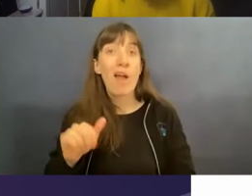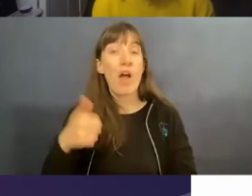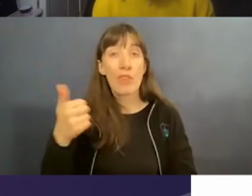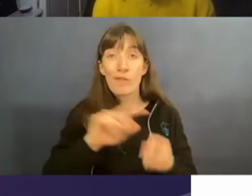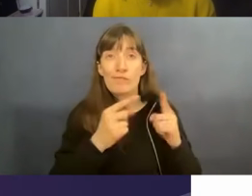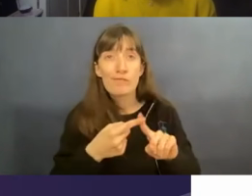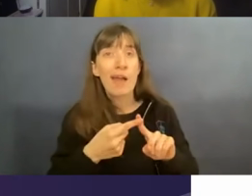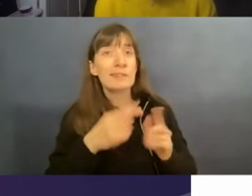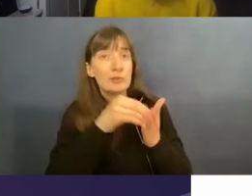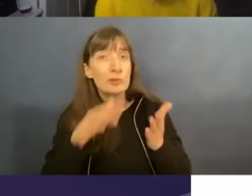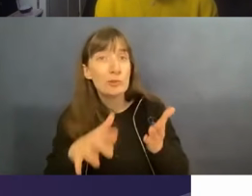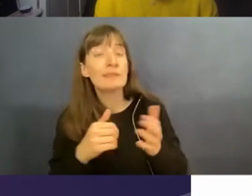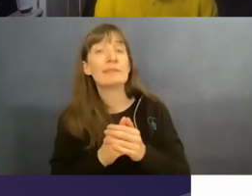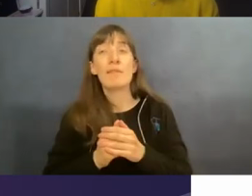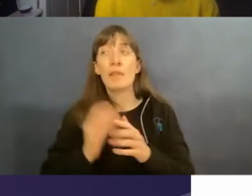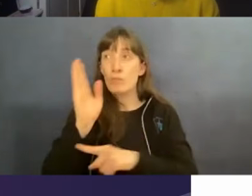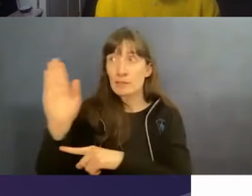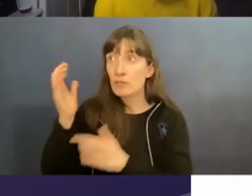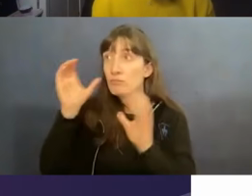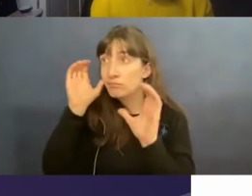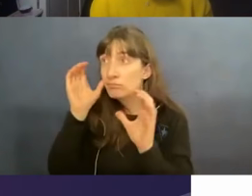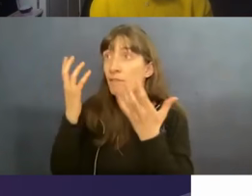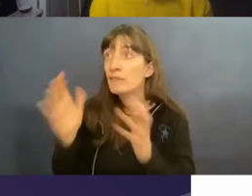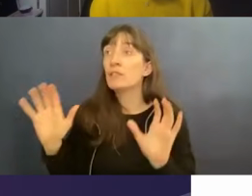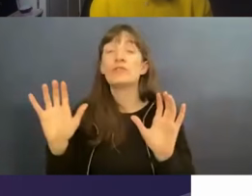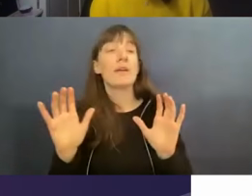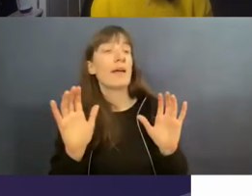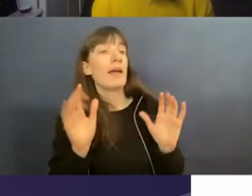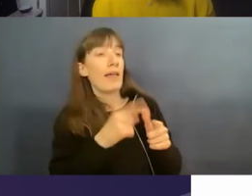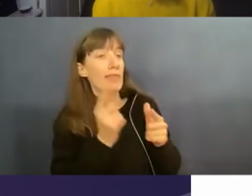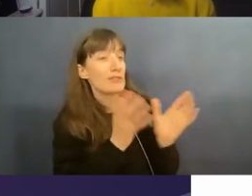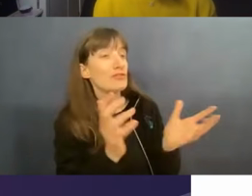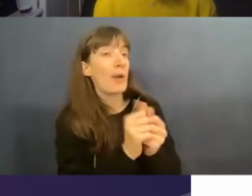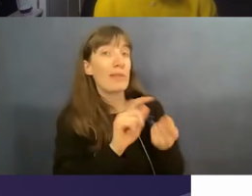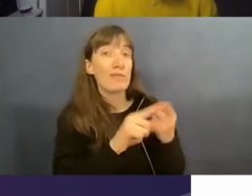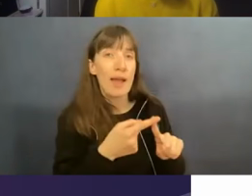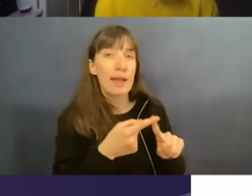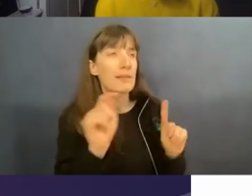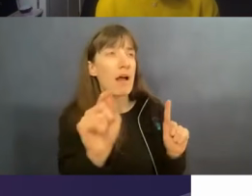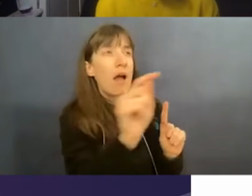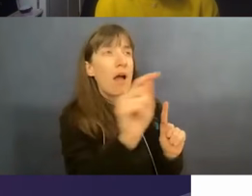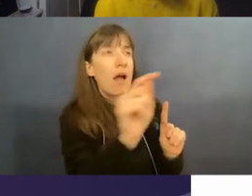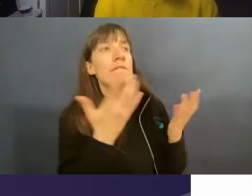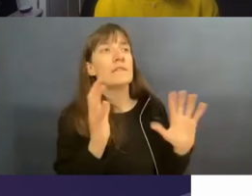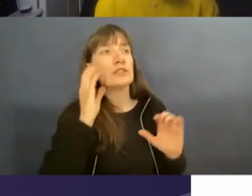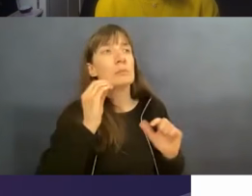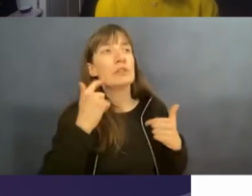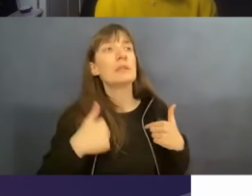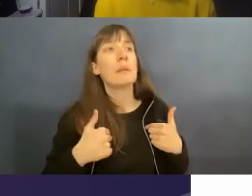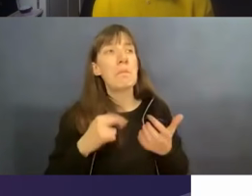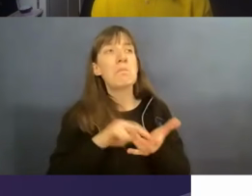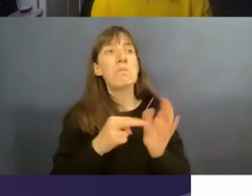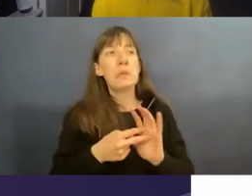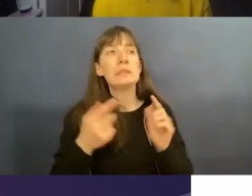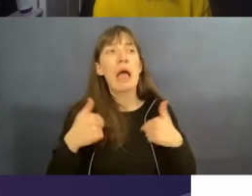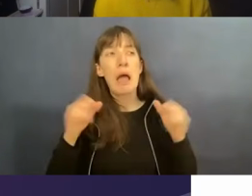those presentations that we give and say, oh, wait, like other people seem to have experienced that too. It might be okay for me to talk about